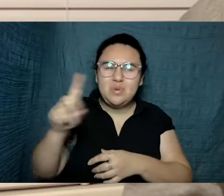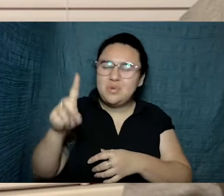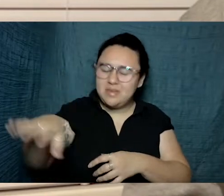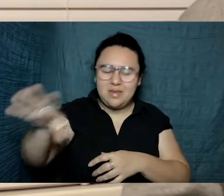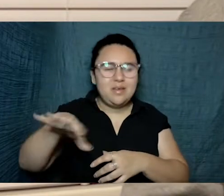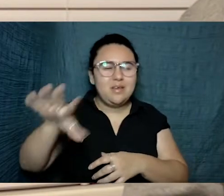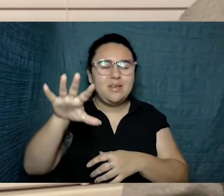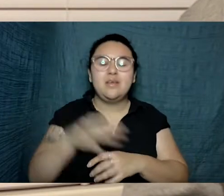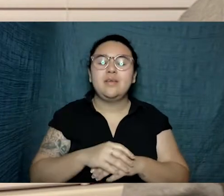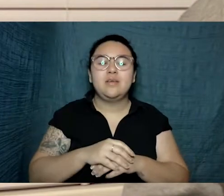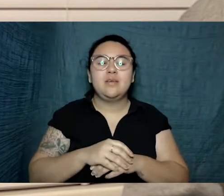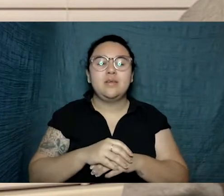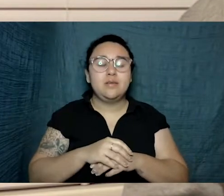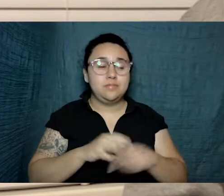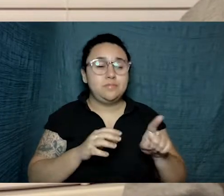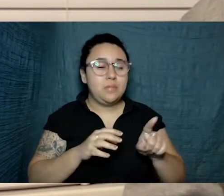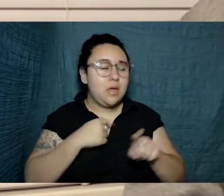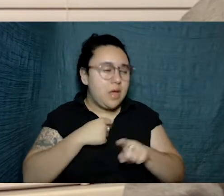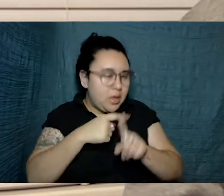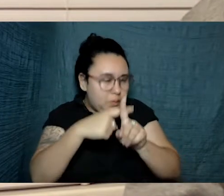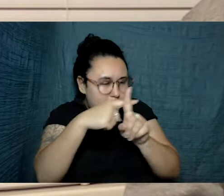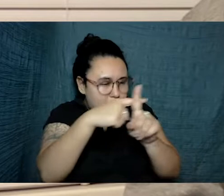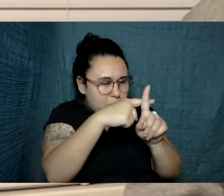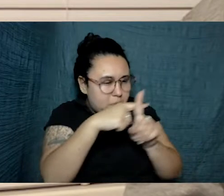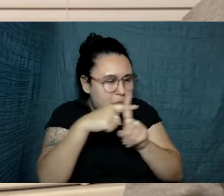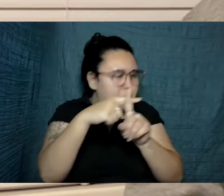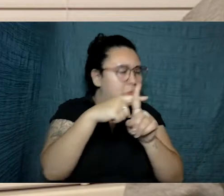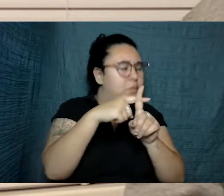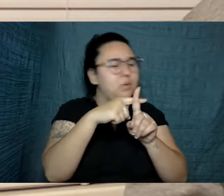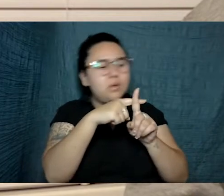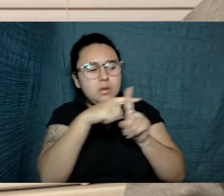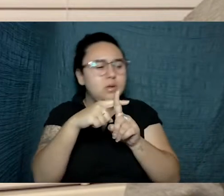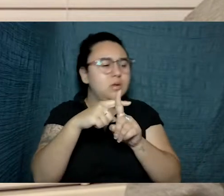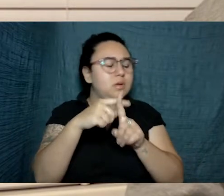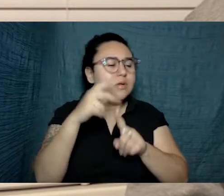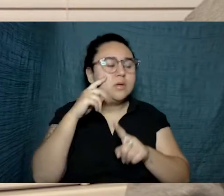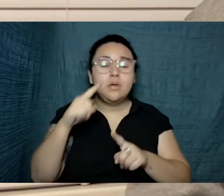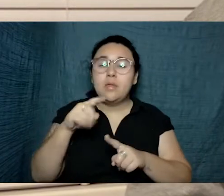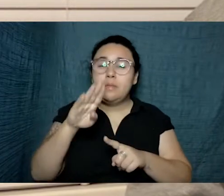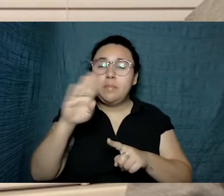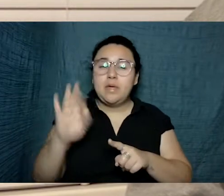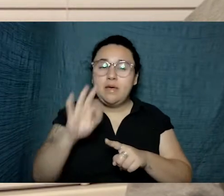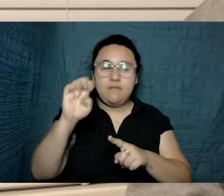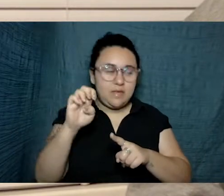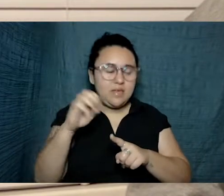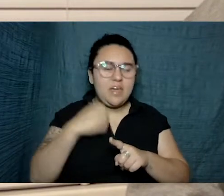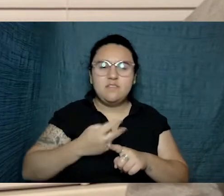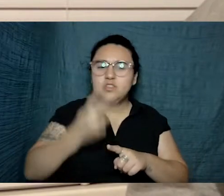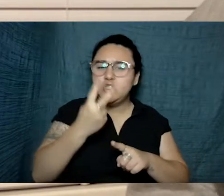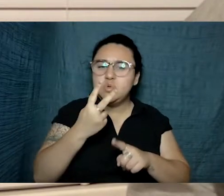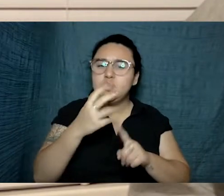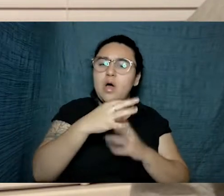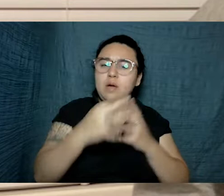a well-known airplane manufacturer, my vision and will projected theocratically. The BFE's gun sight had two flare